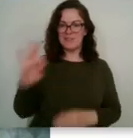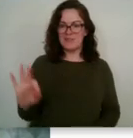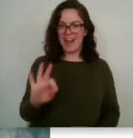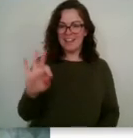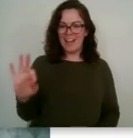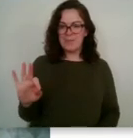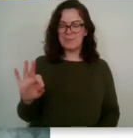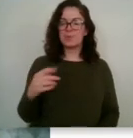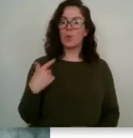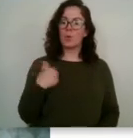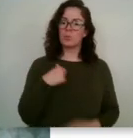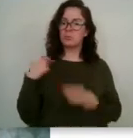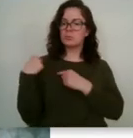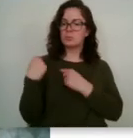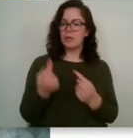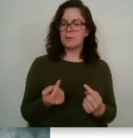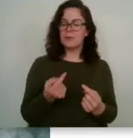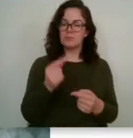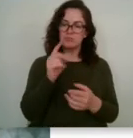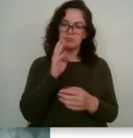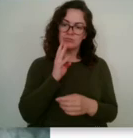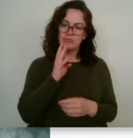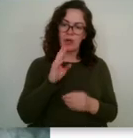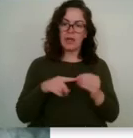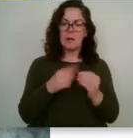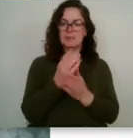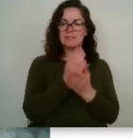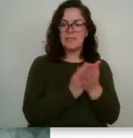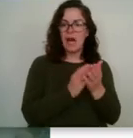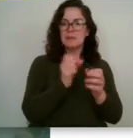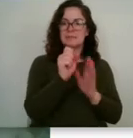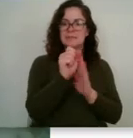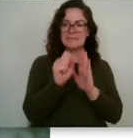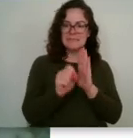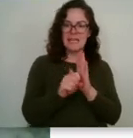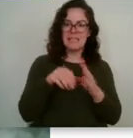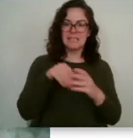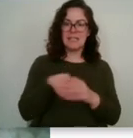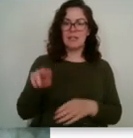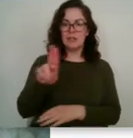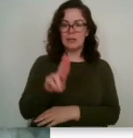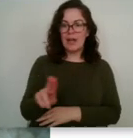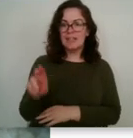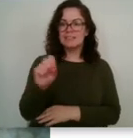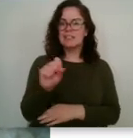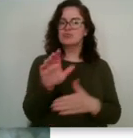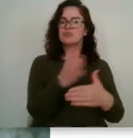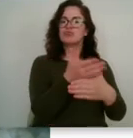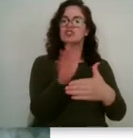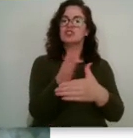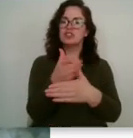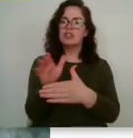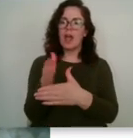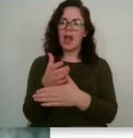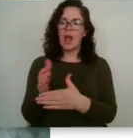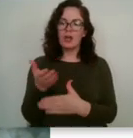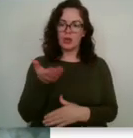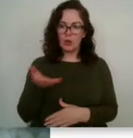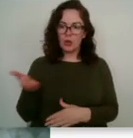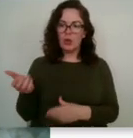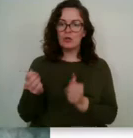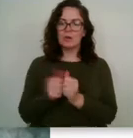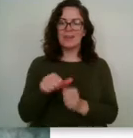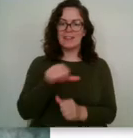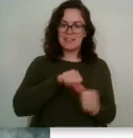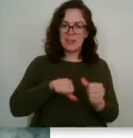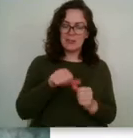We've been talking about some of the states in the United States and how they share goods with each other. So I thought I would share some